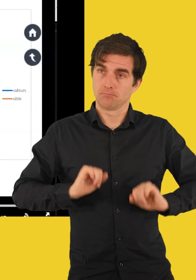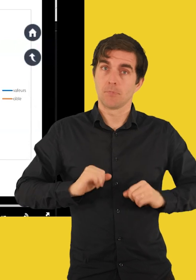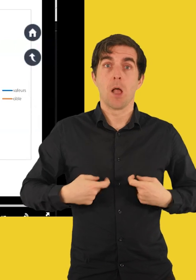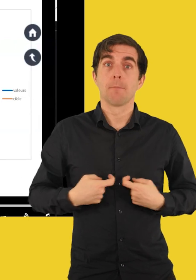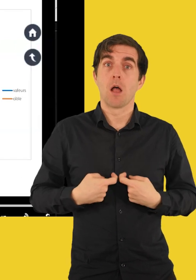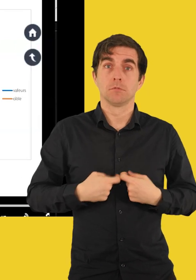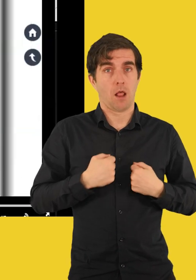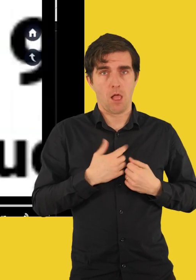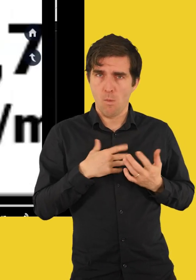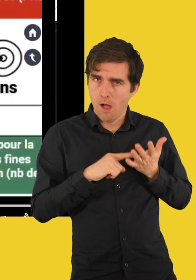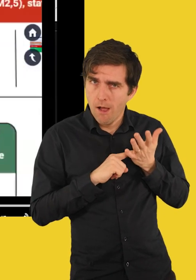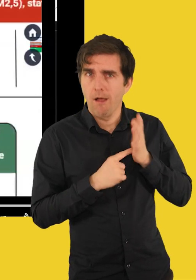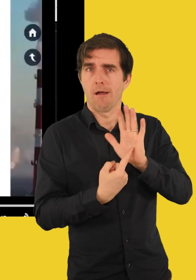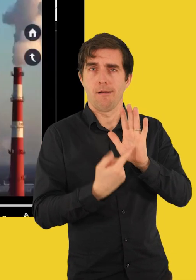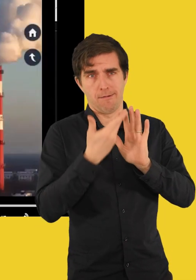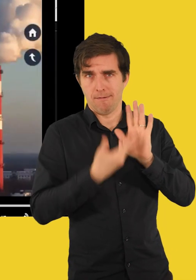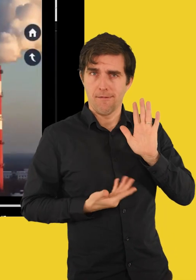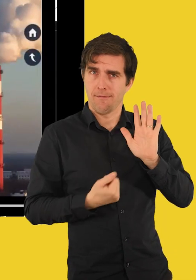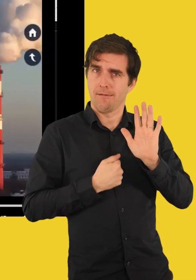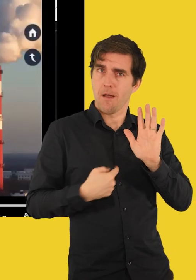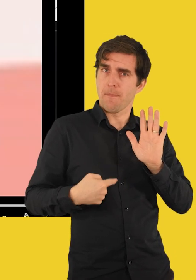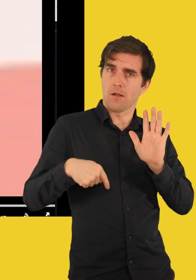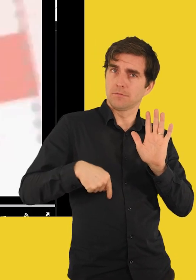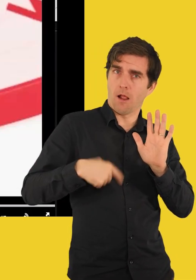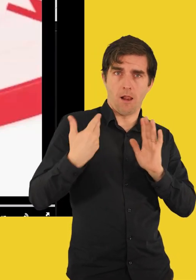we conceived our portraits here in Brussels.